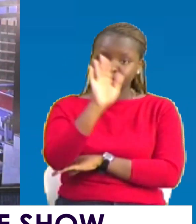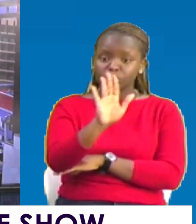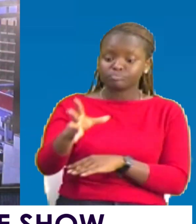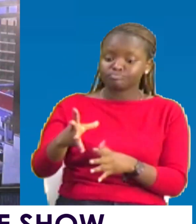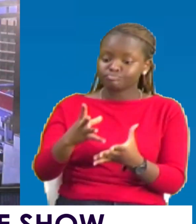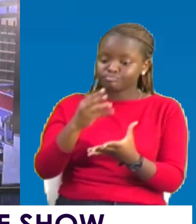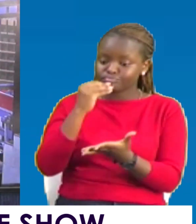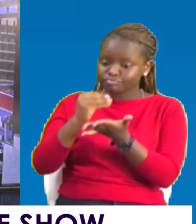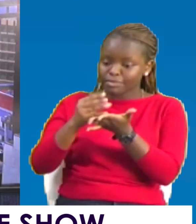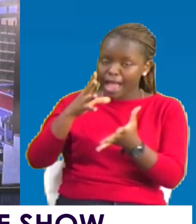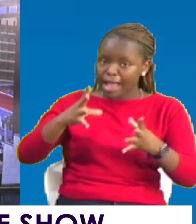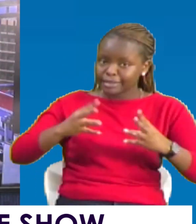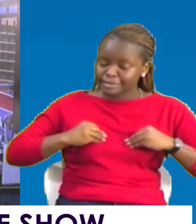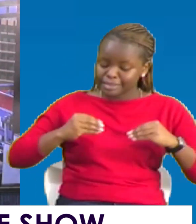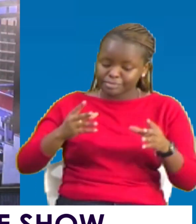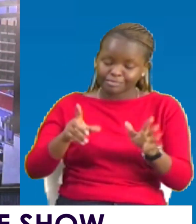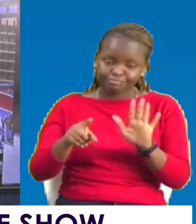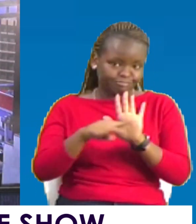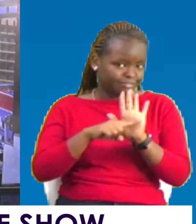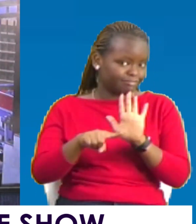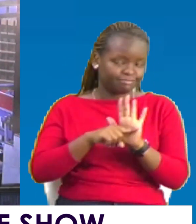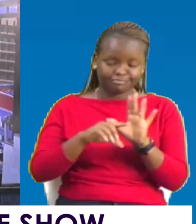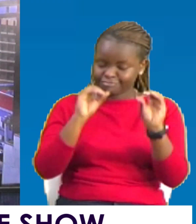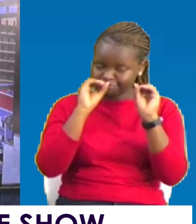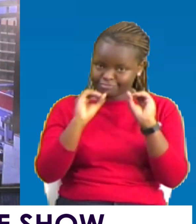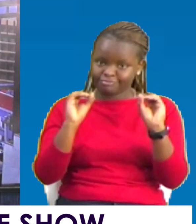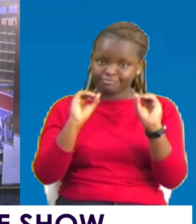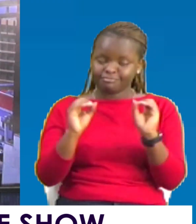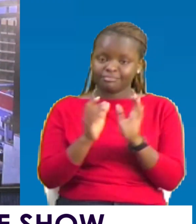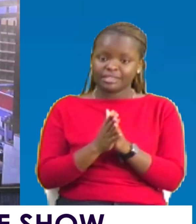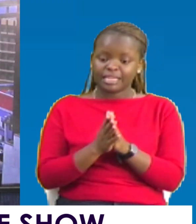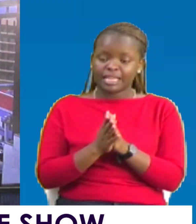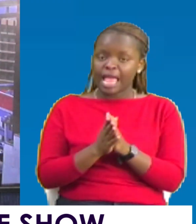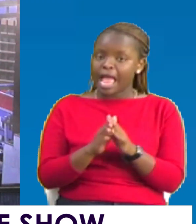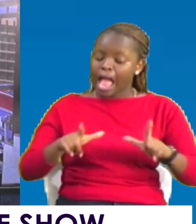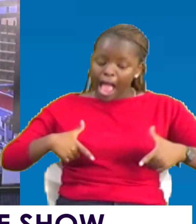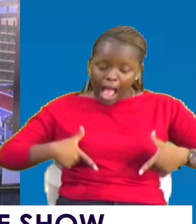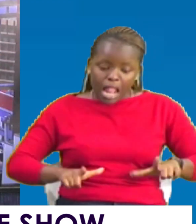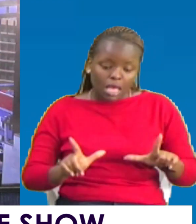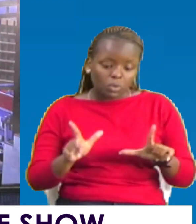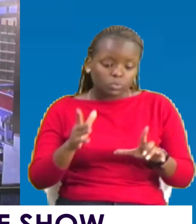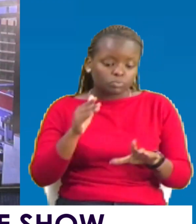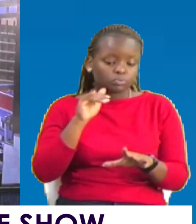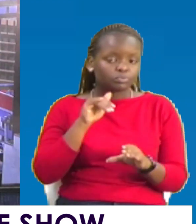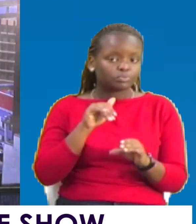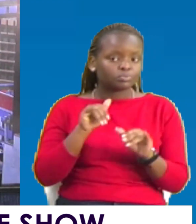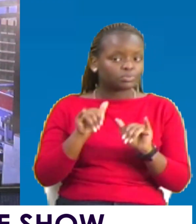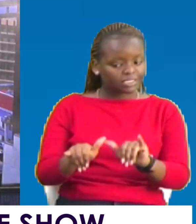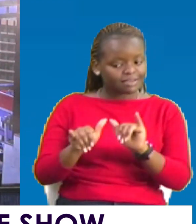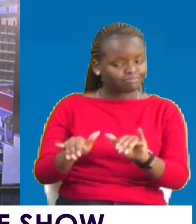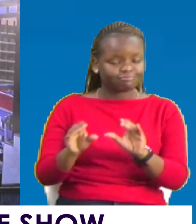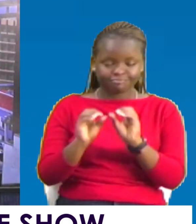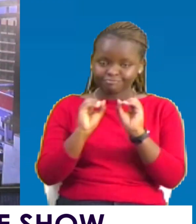negativity, naysaying. Do not allow it to sink into your subconscious mind. Try your best